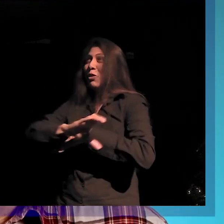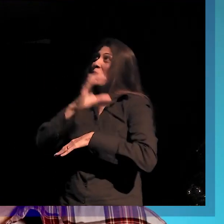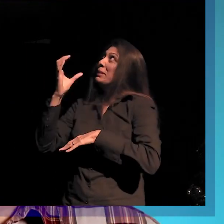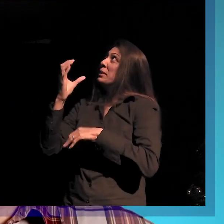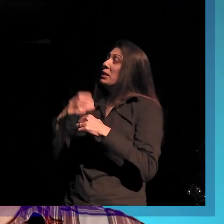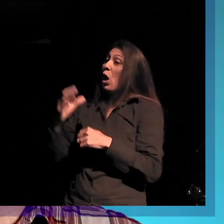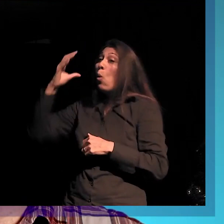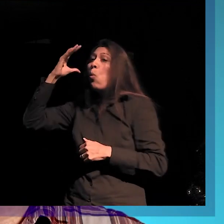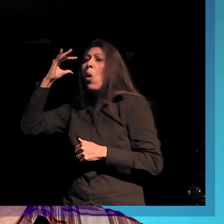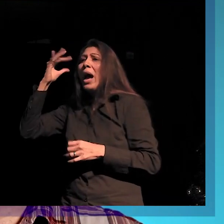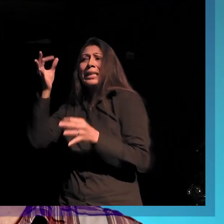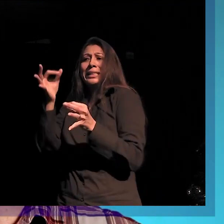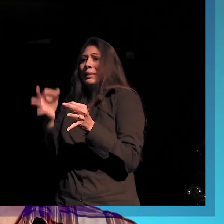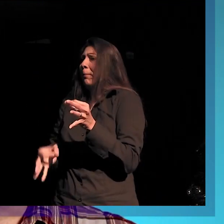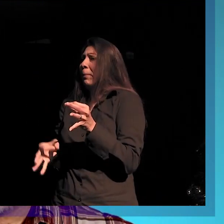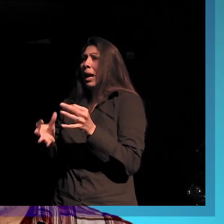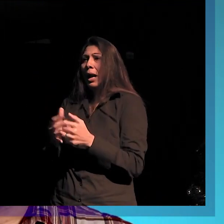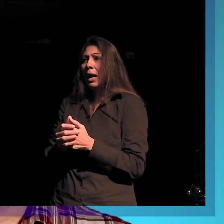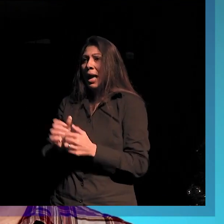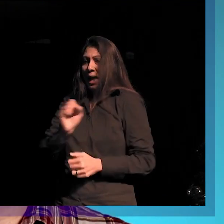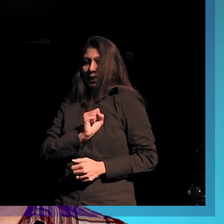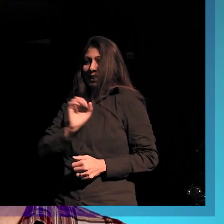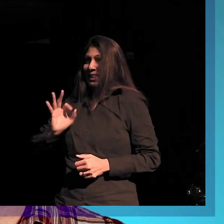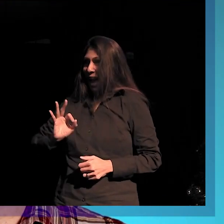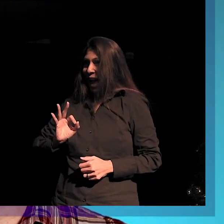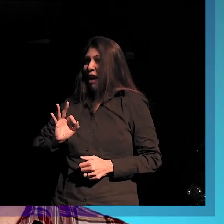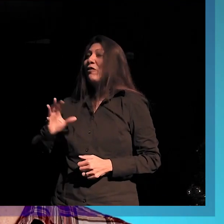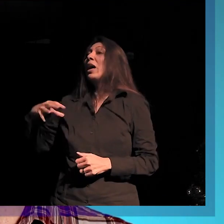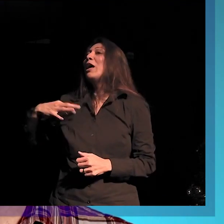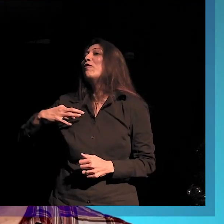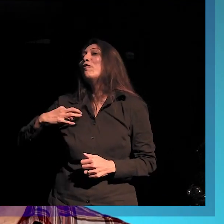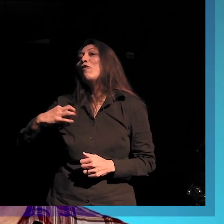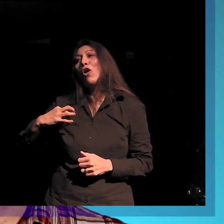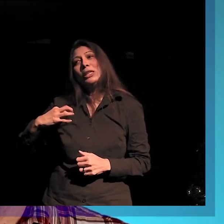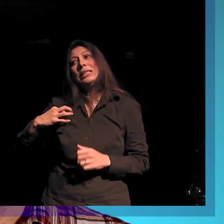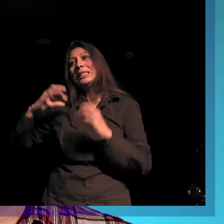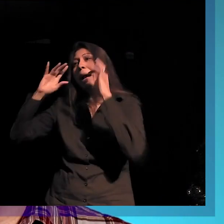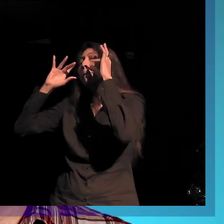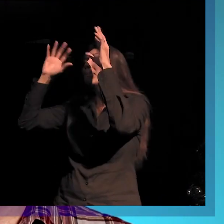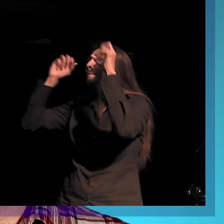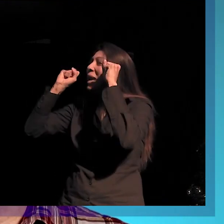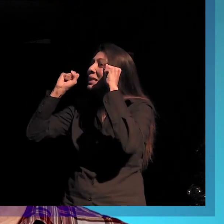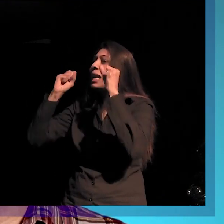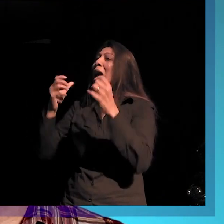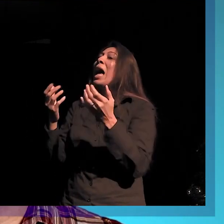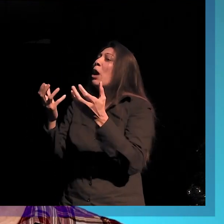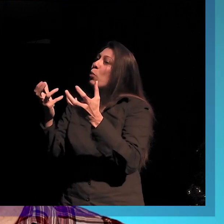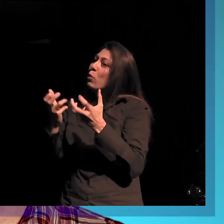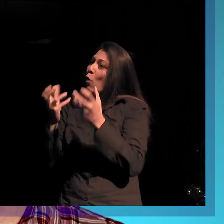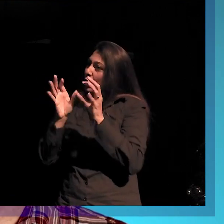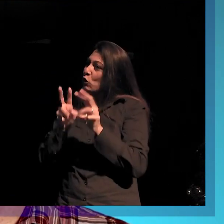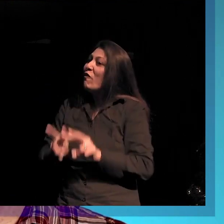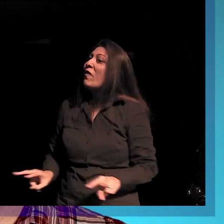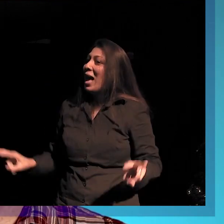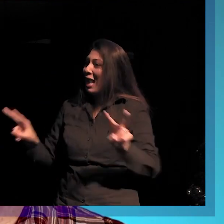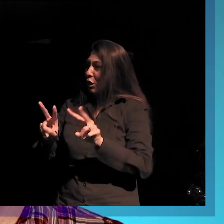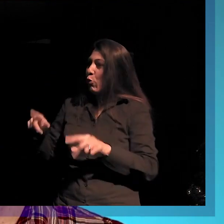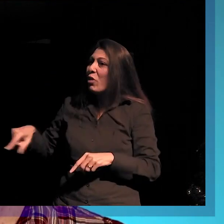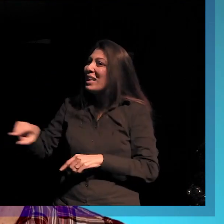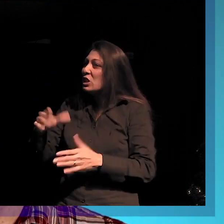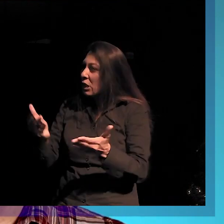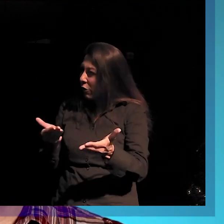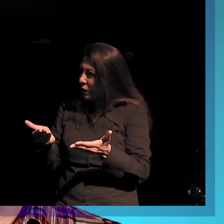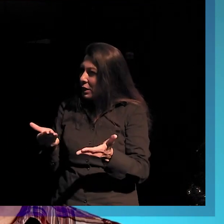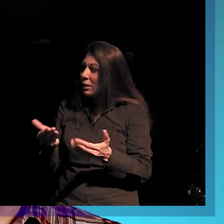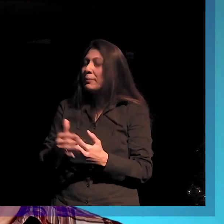Why? For the simple reason that our staff and volunteers are amazing, and we want to value their faithful service during this